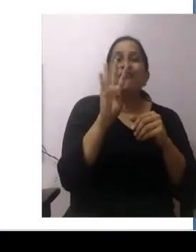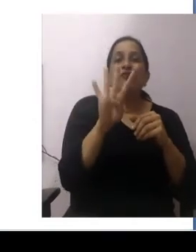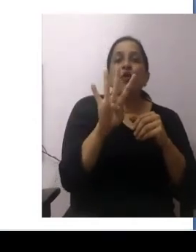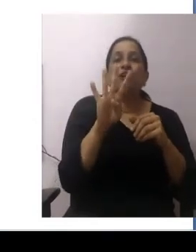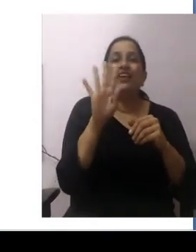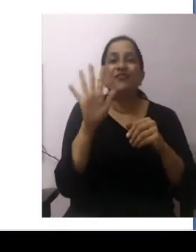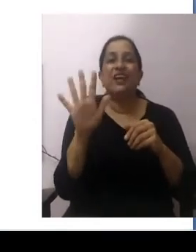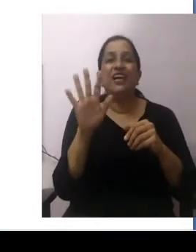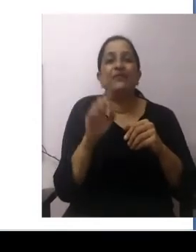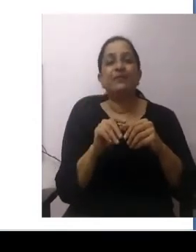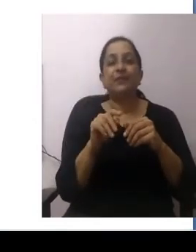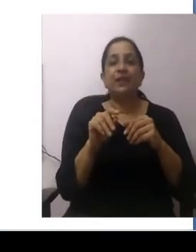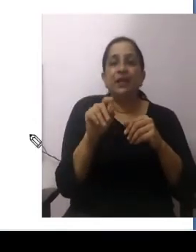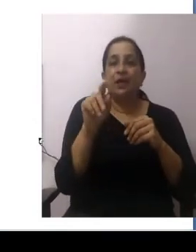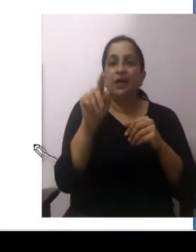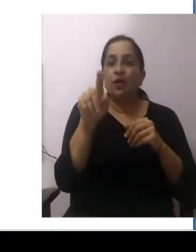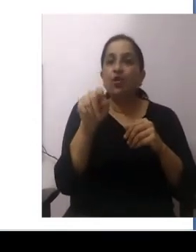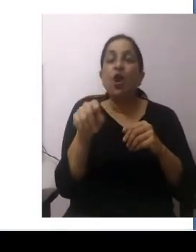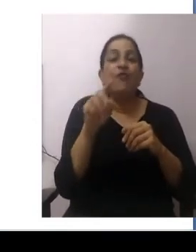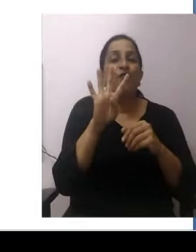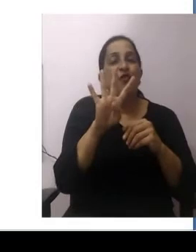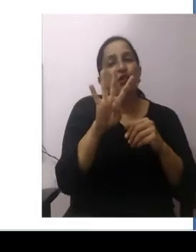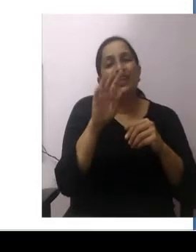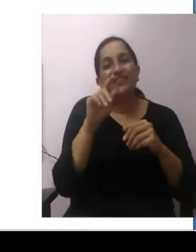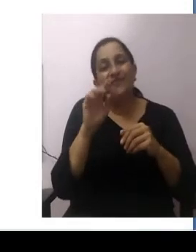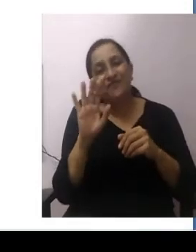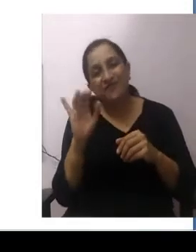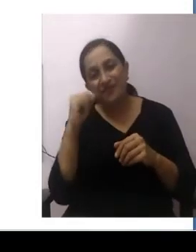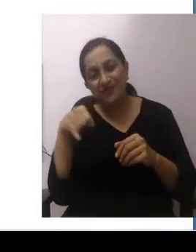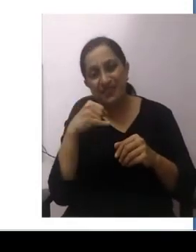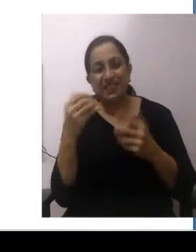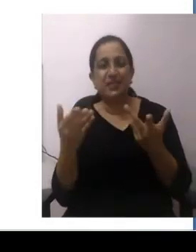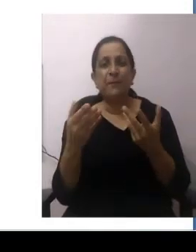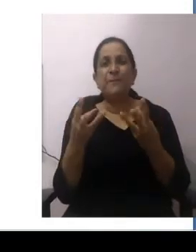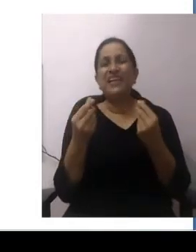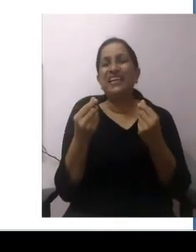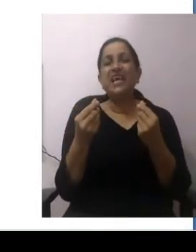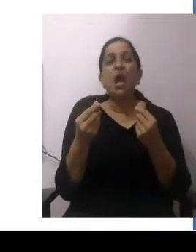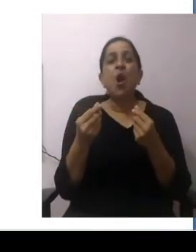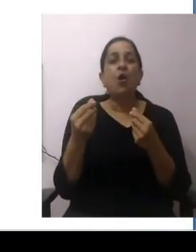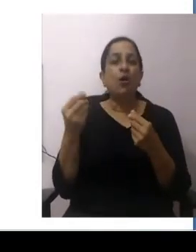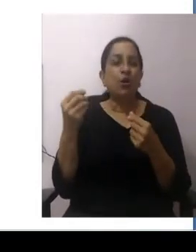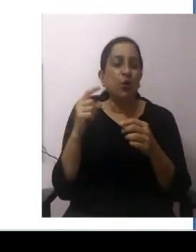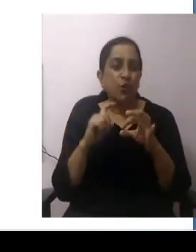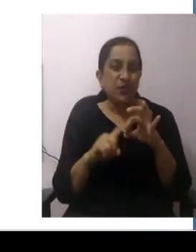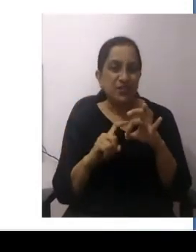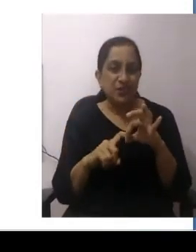this, that is 46. And many times there are some problems with,